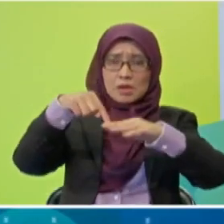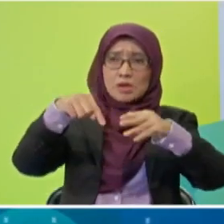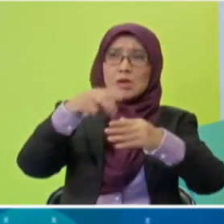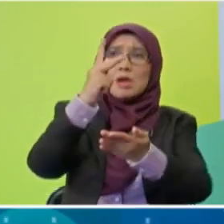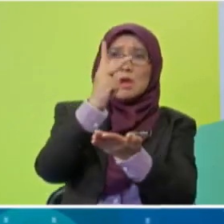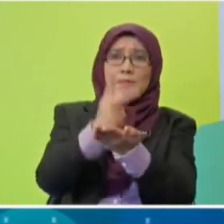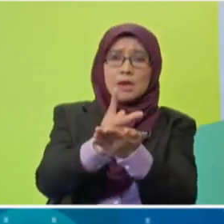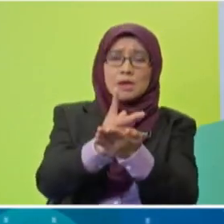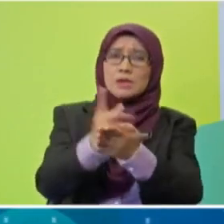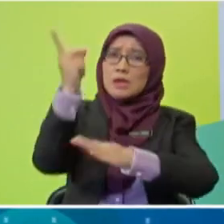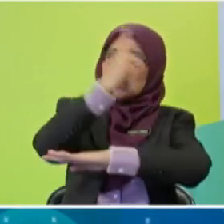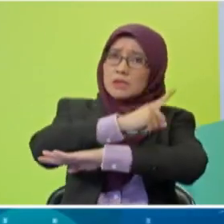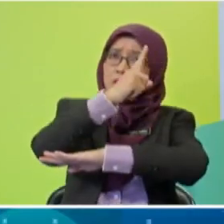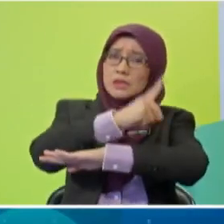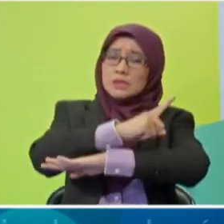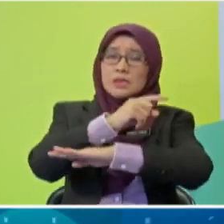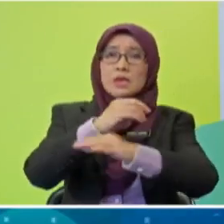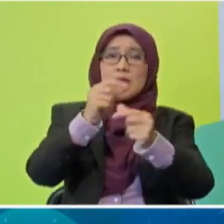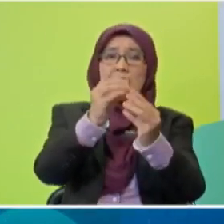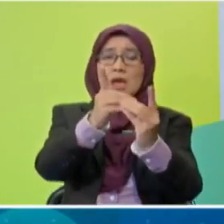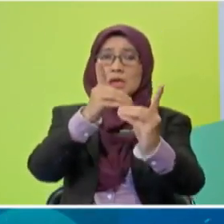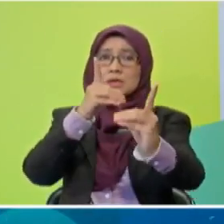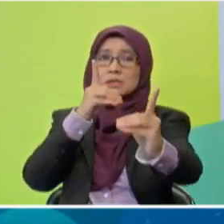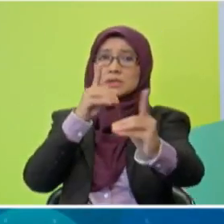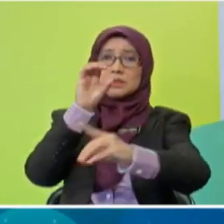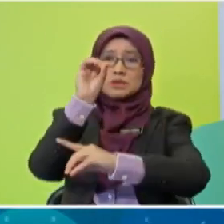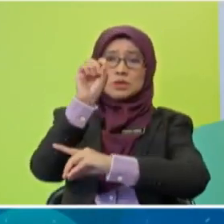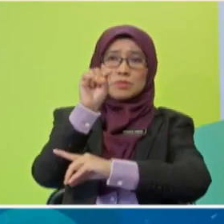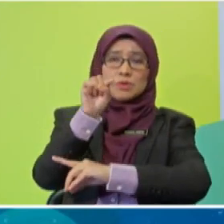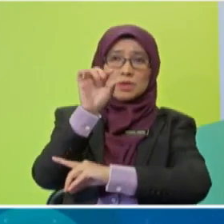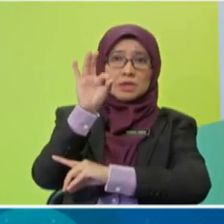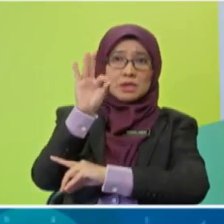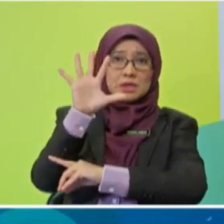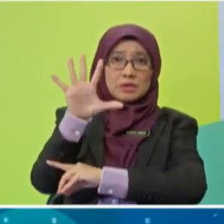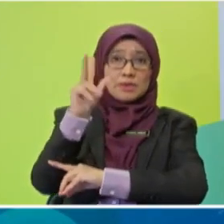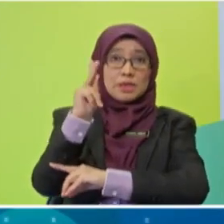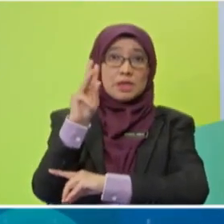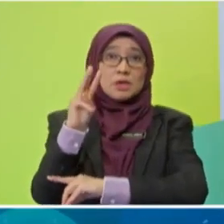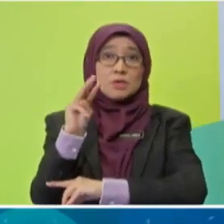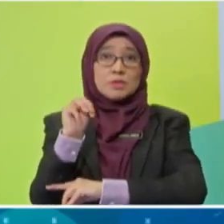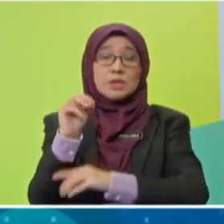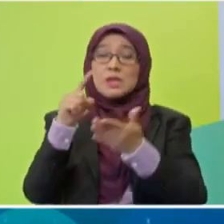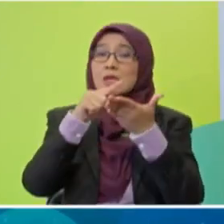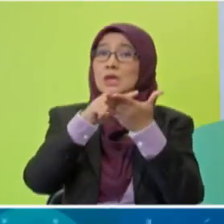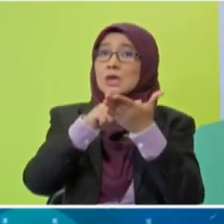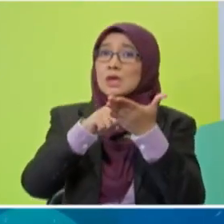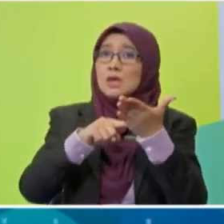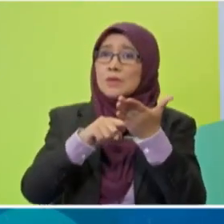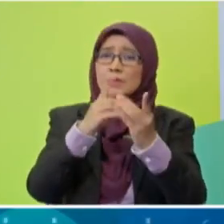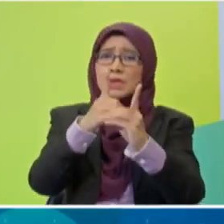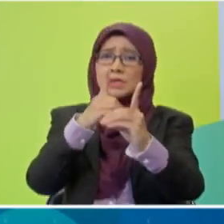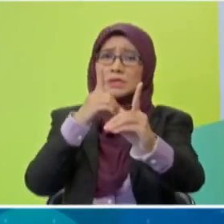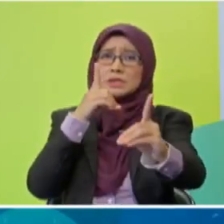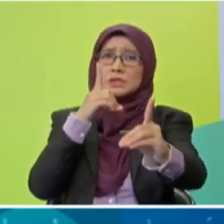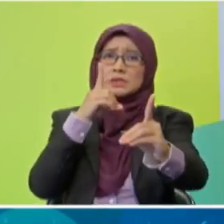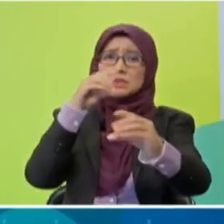every day. The distance for each round of the park is 0.95 kilometers. What is the distance in kilometers